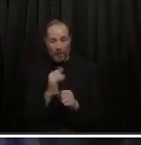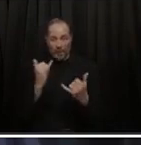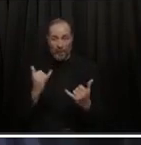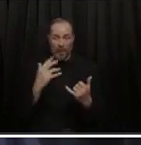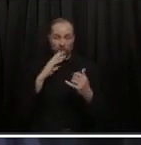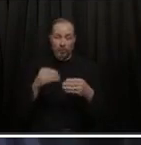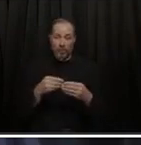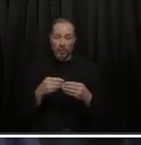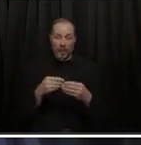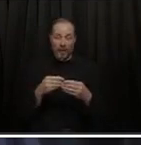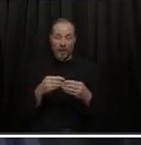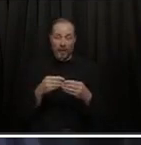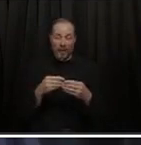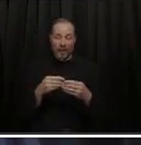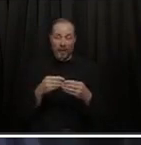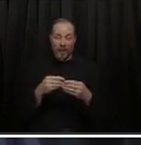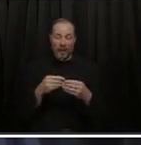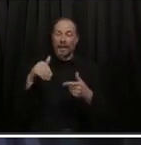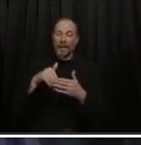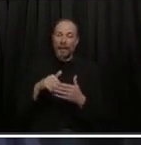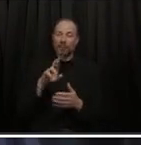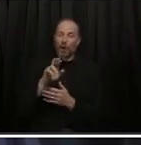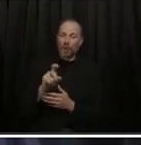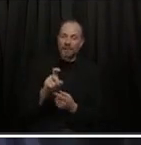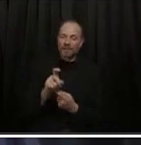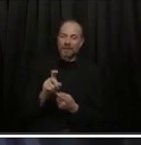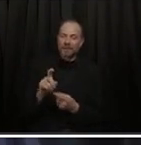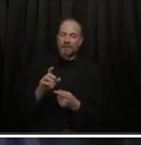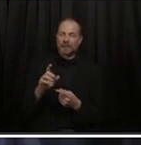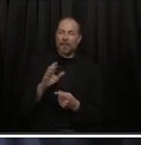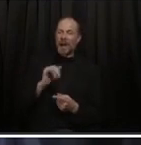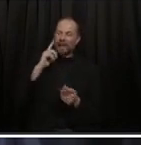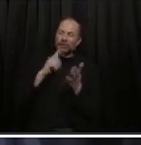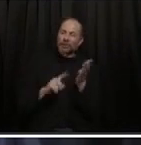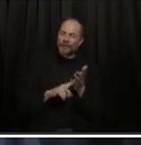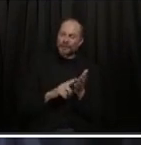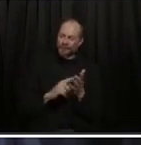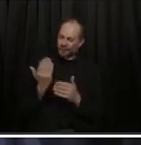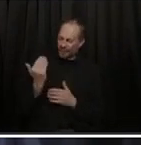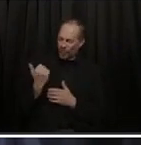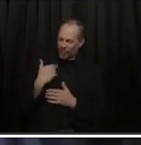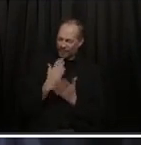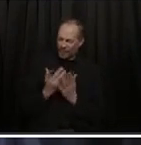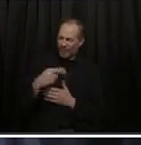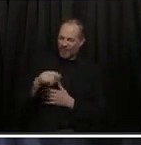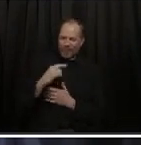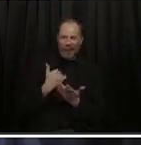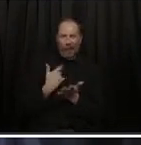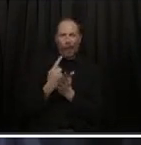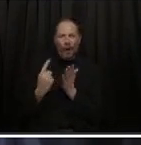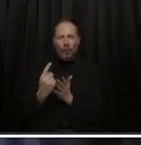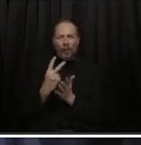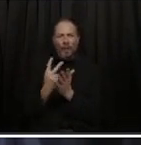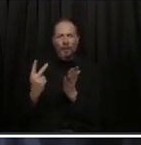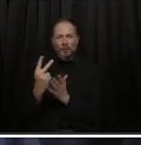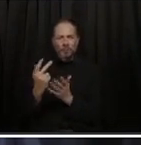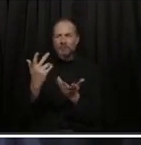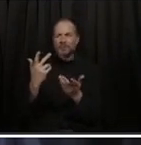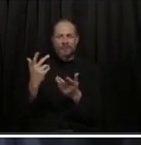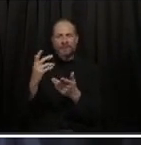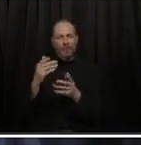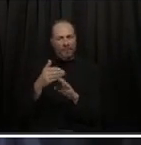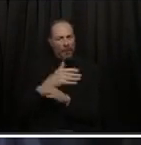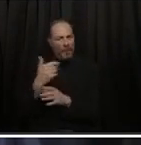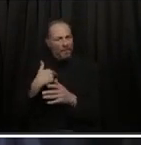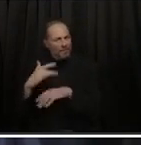as well. Many people get them in pharmacies, but what I checked earlier, and some of them are like a week out or 10 days out before they have availability.